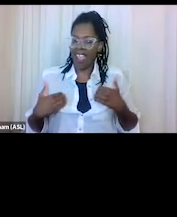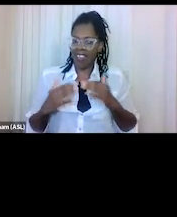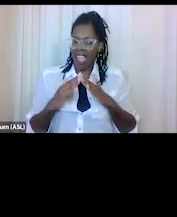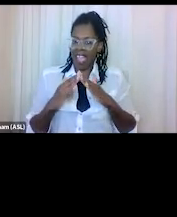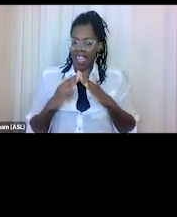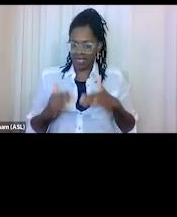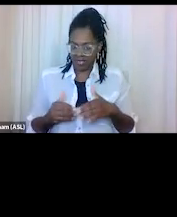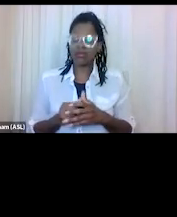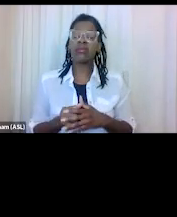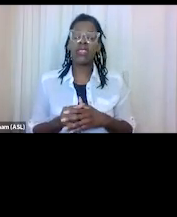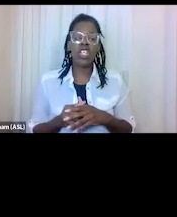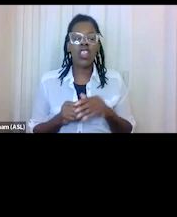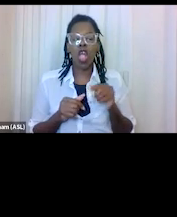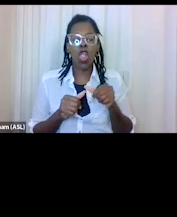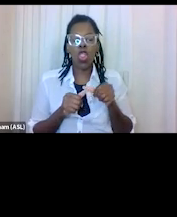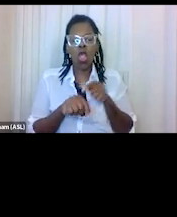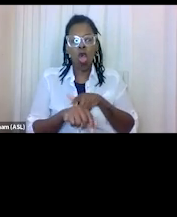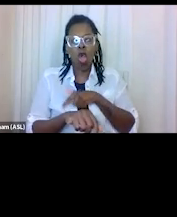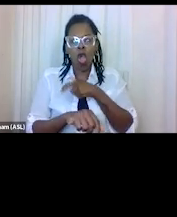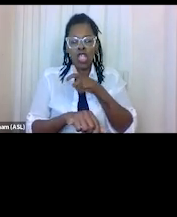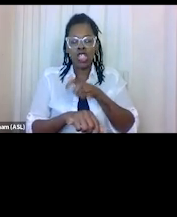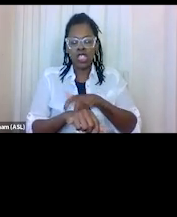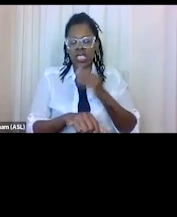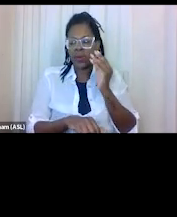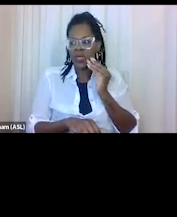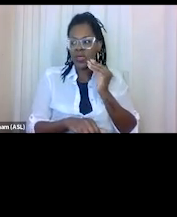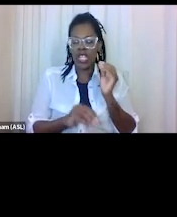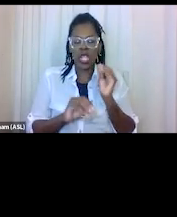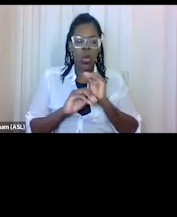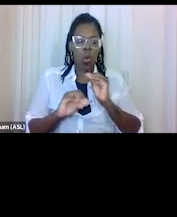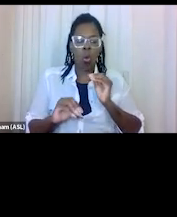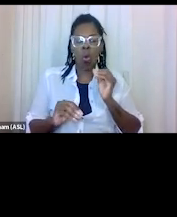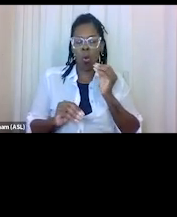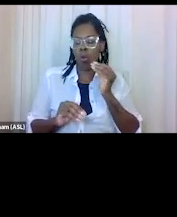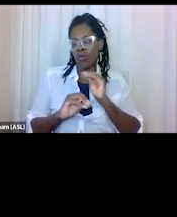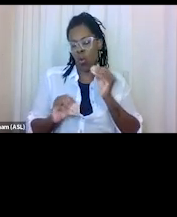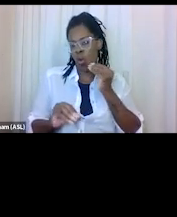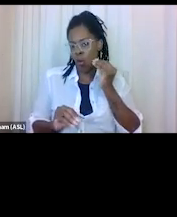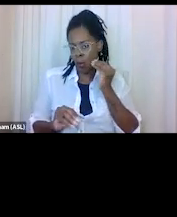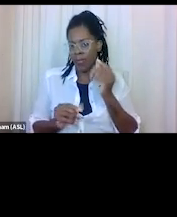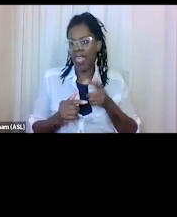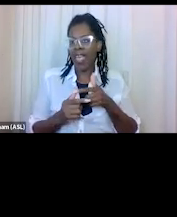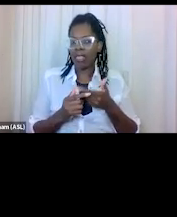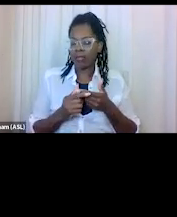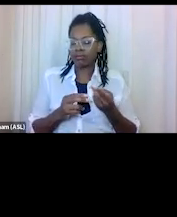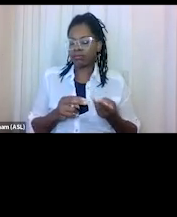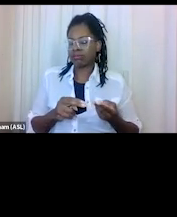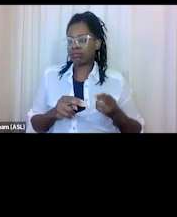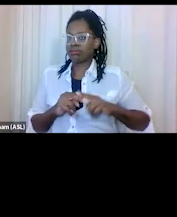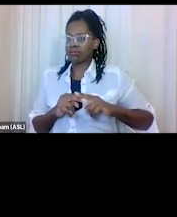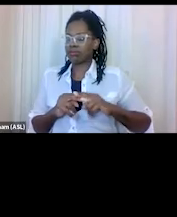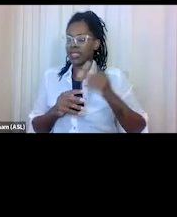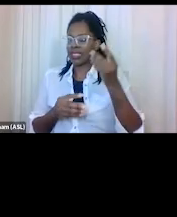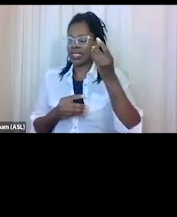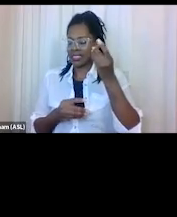of homelessness, the more likely that we will see increased symptom severity and more diagnosable disorder.